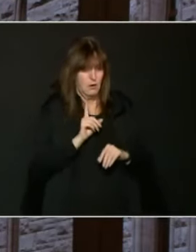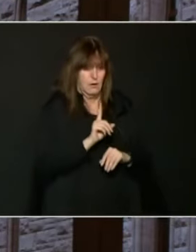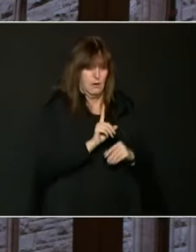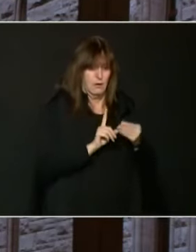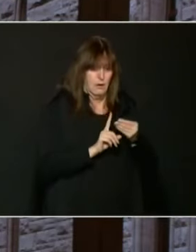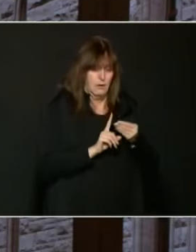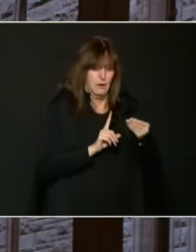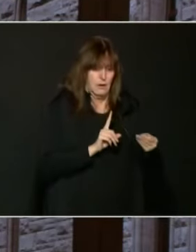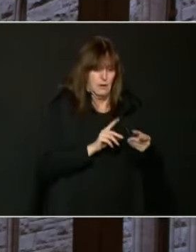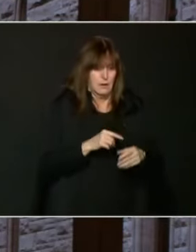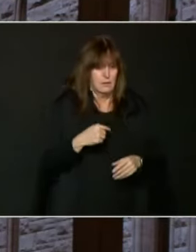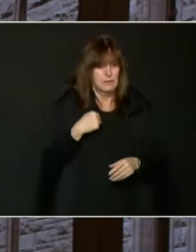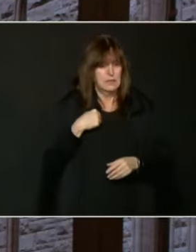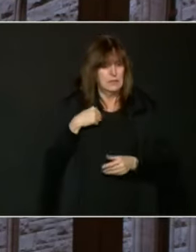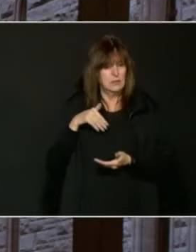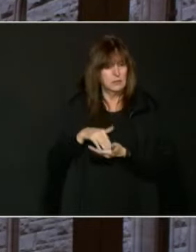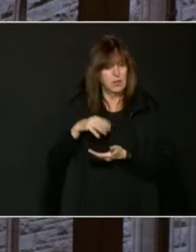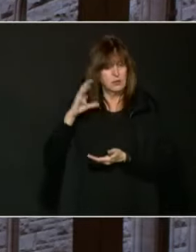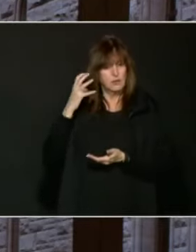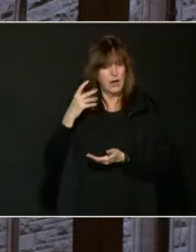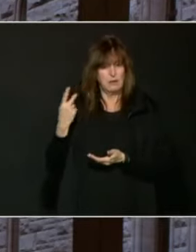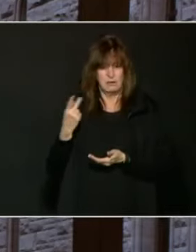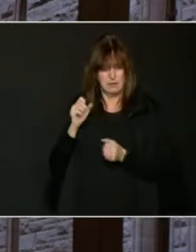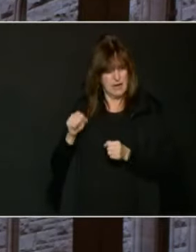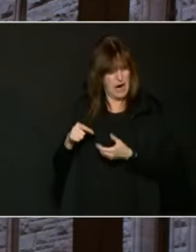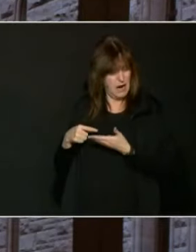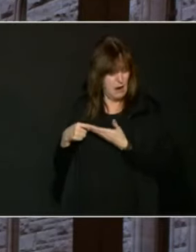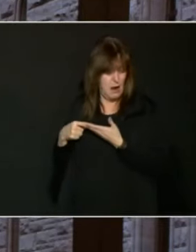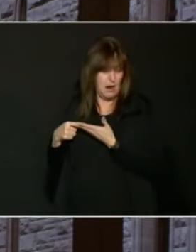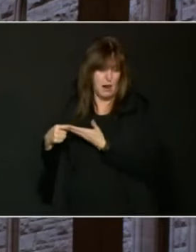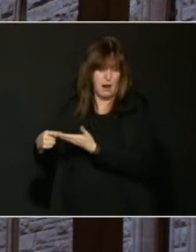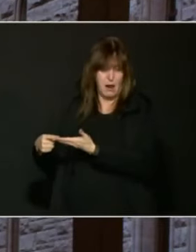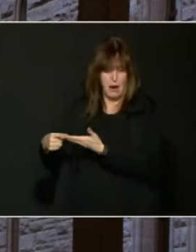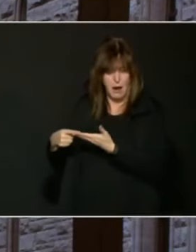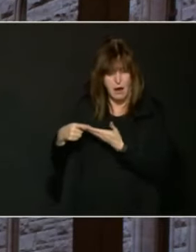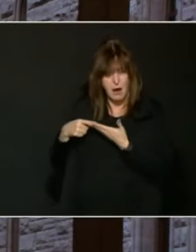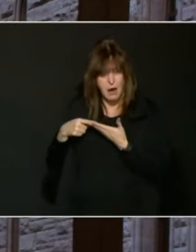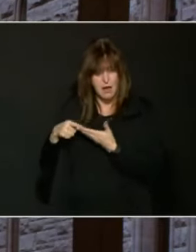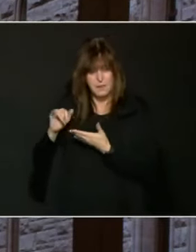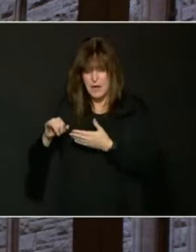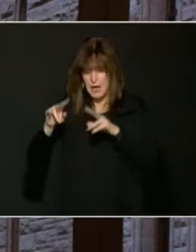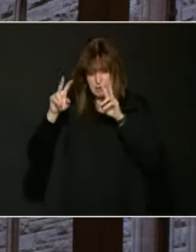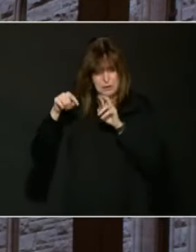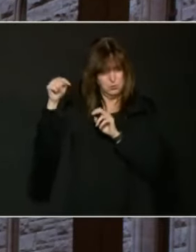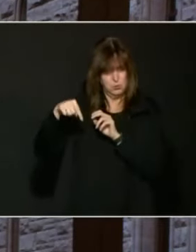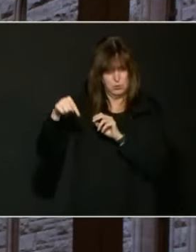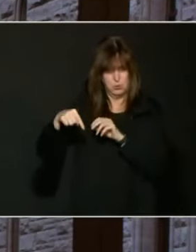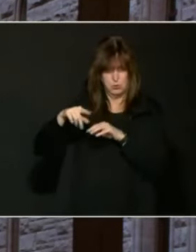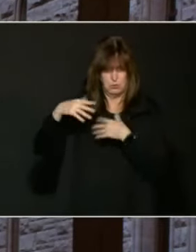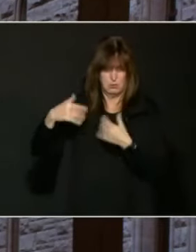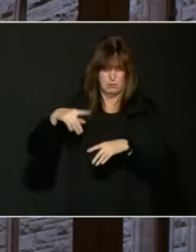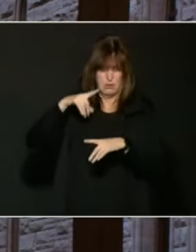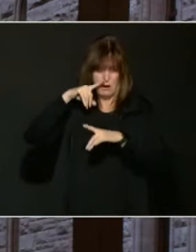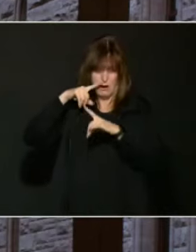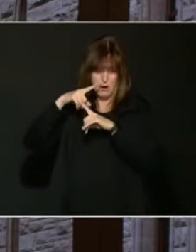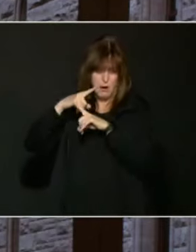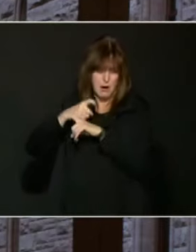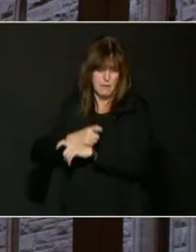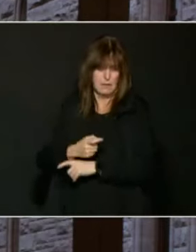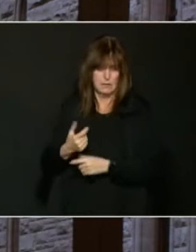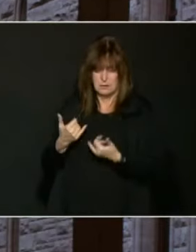it for half an hour because it is one that's still evolving and working through with the aspects around the